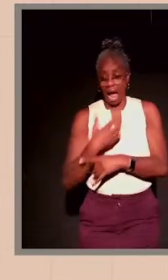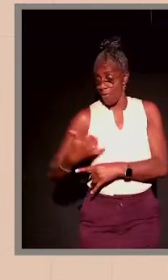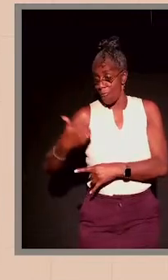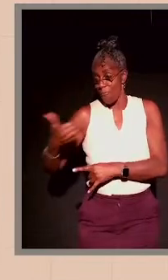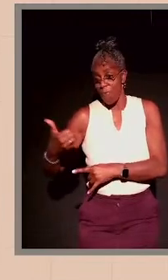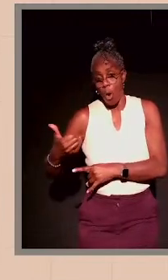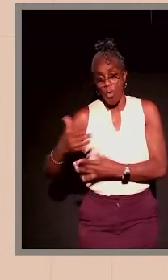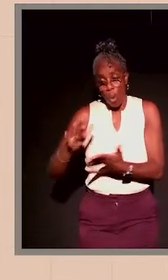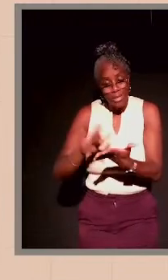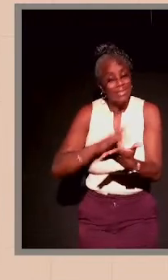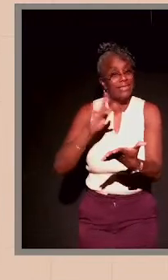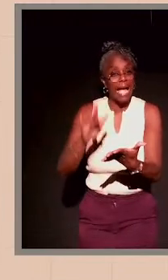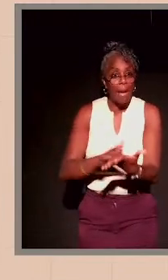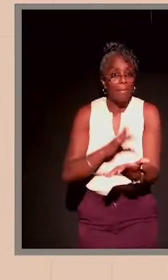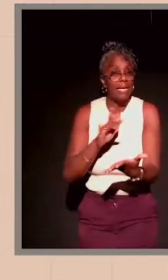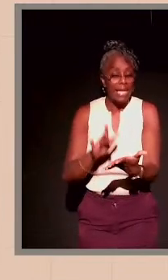tablet